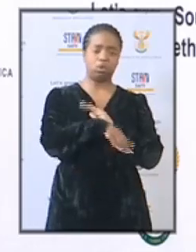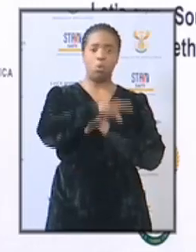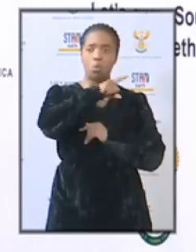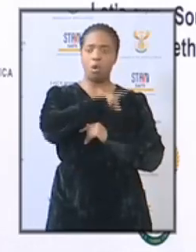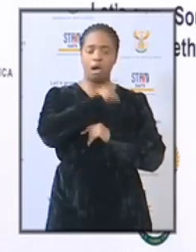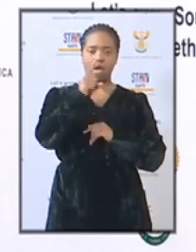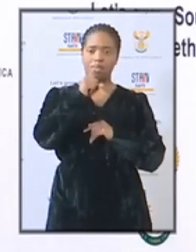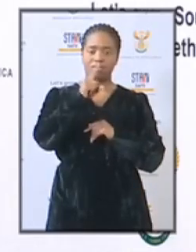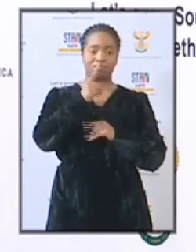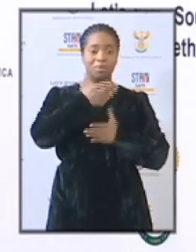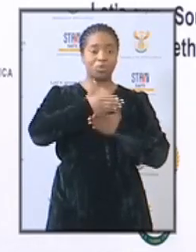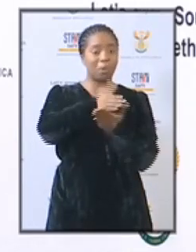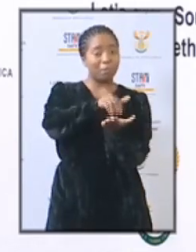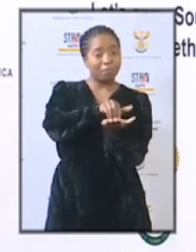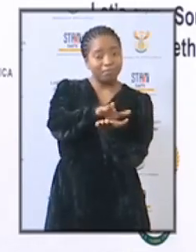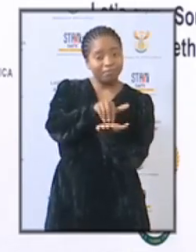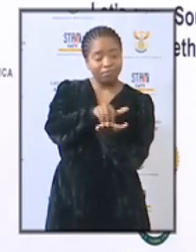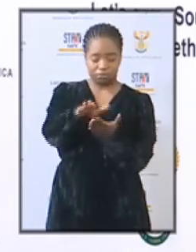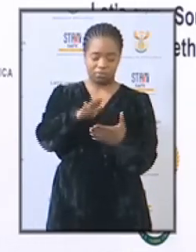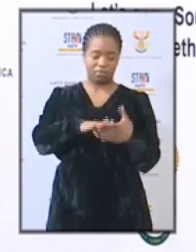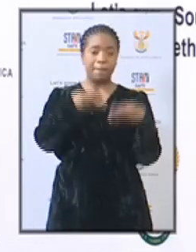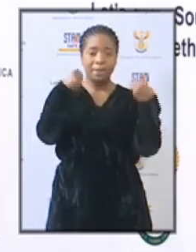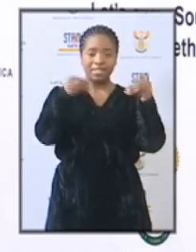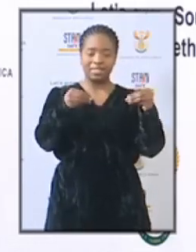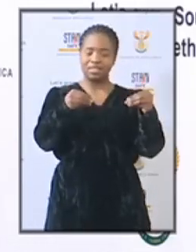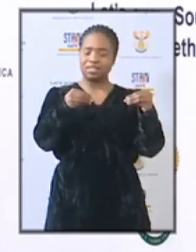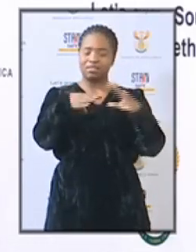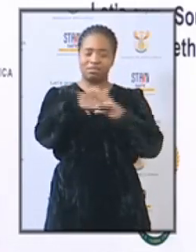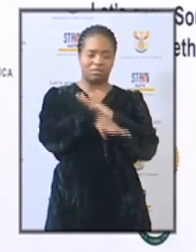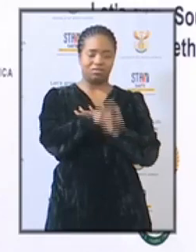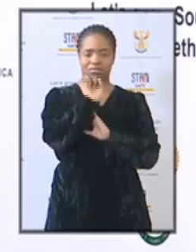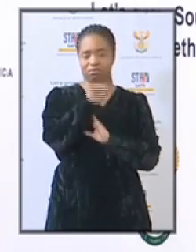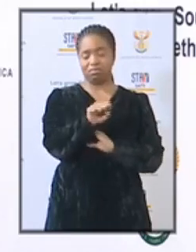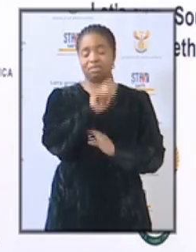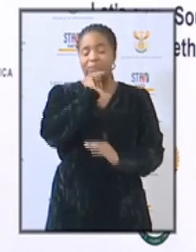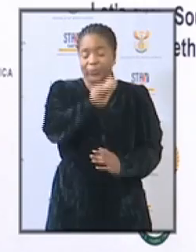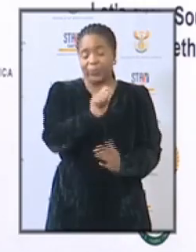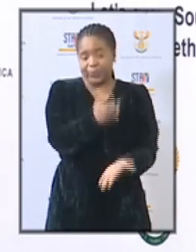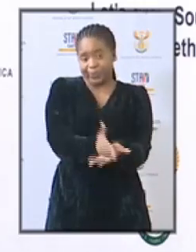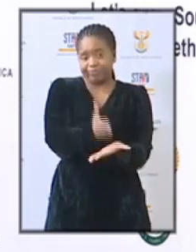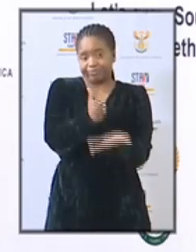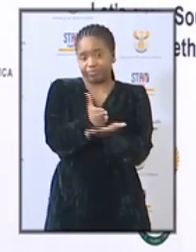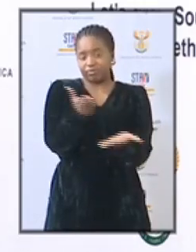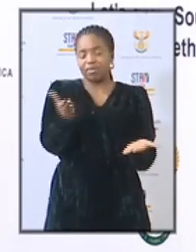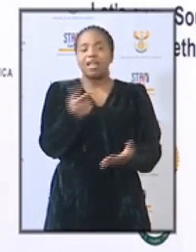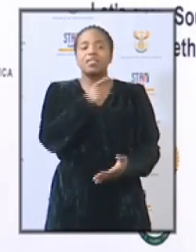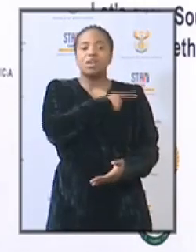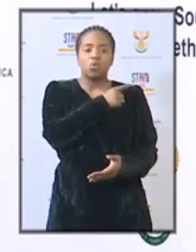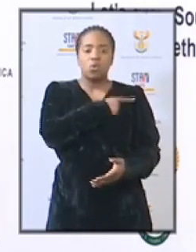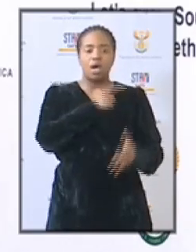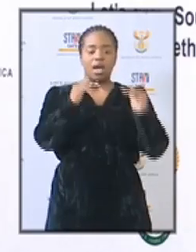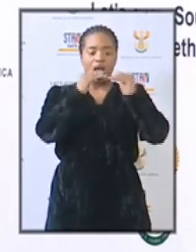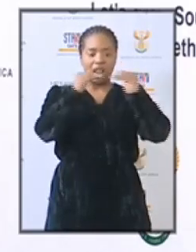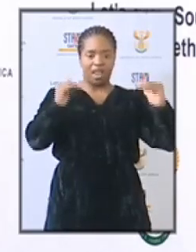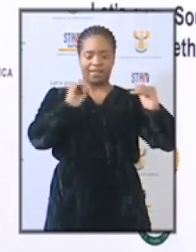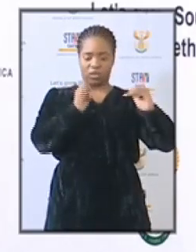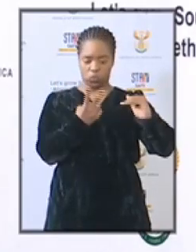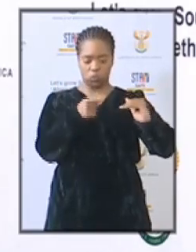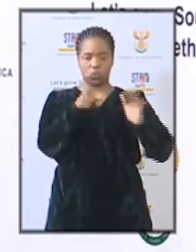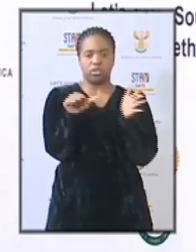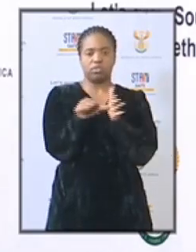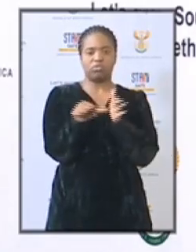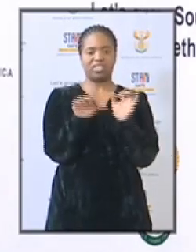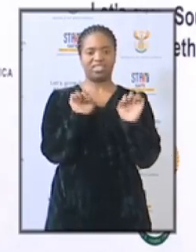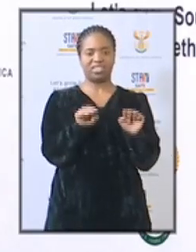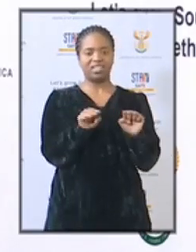have lost jobs. We have lost businesses. That's the reality. And part of why the recovery is important for tourism